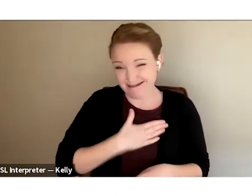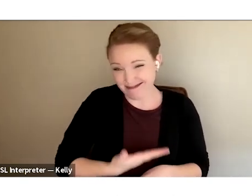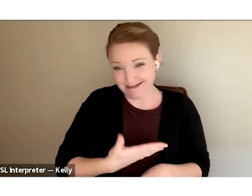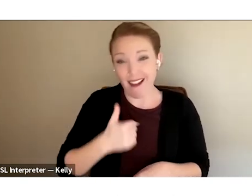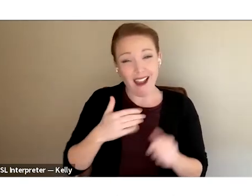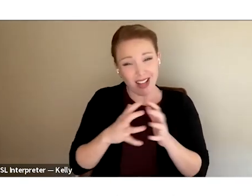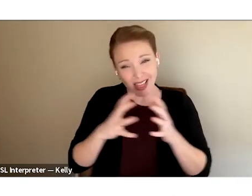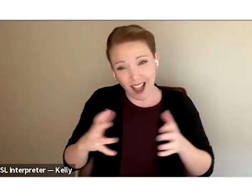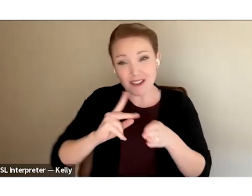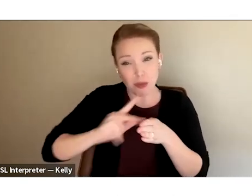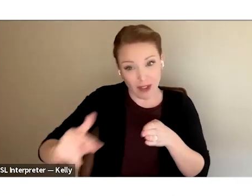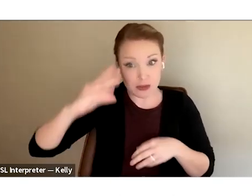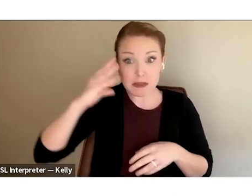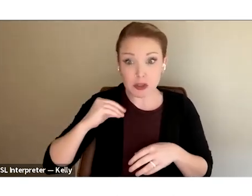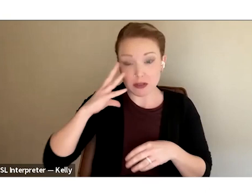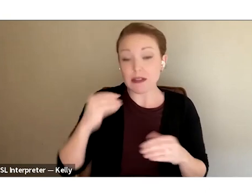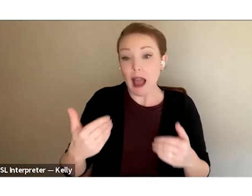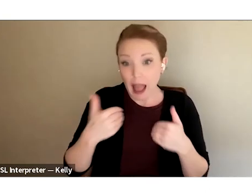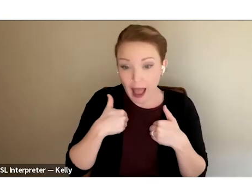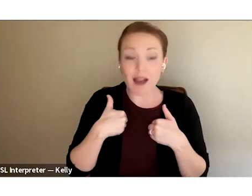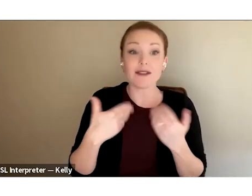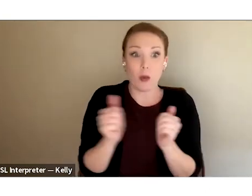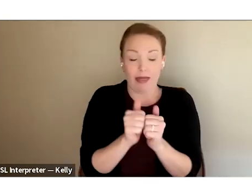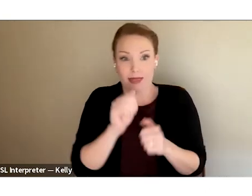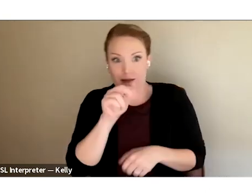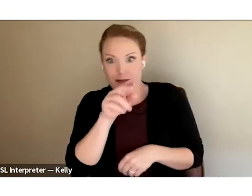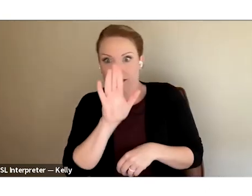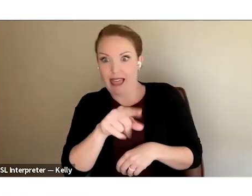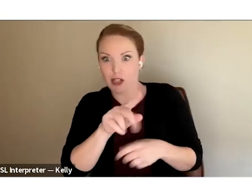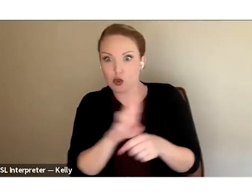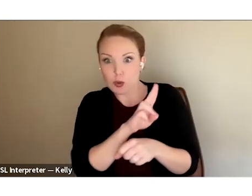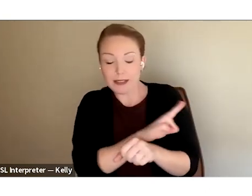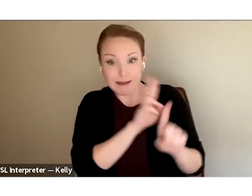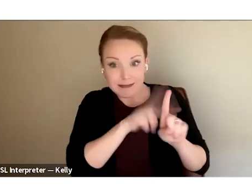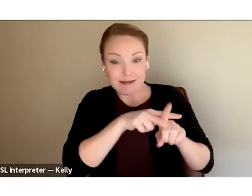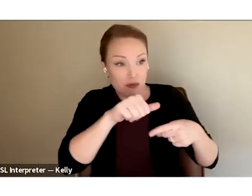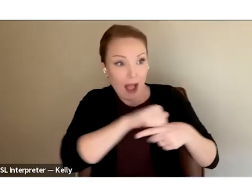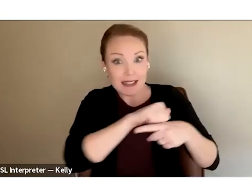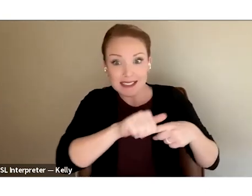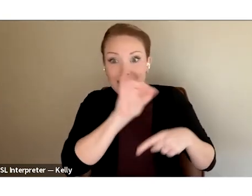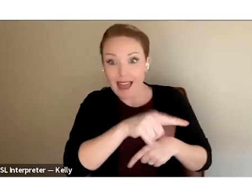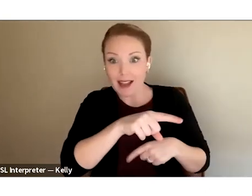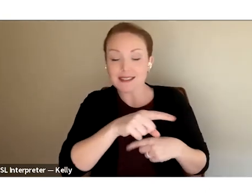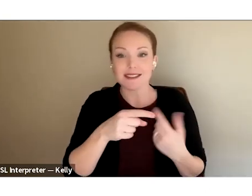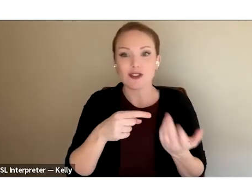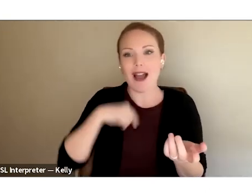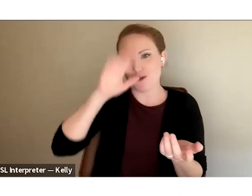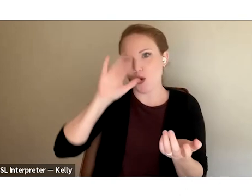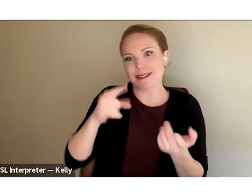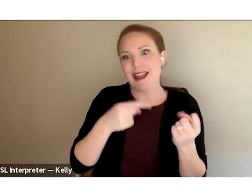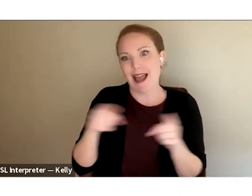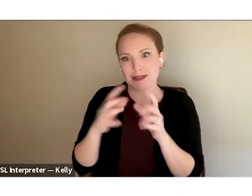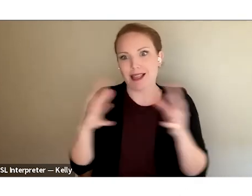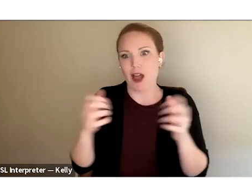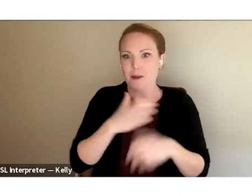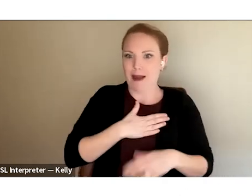lot of professional experience putting into practice what I'm going to be writing about. And so I've noticed that happens a lot in my life,